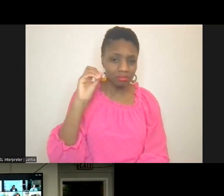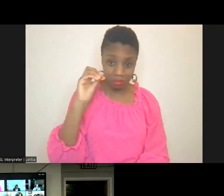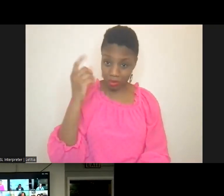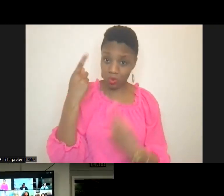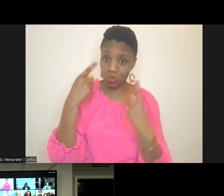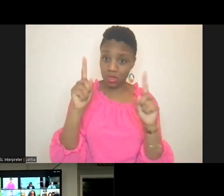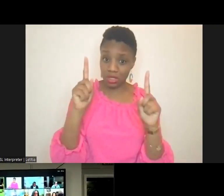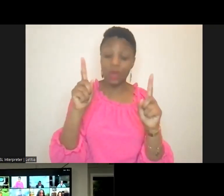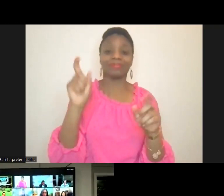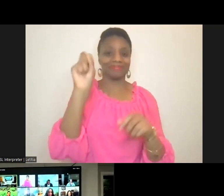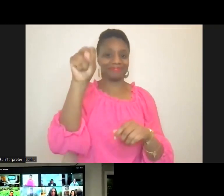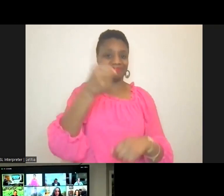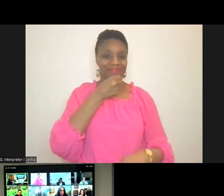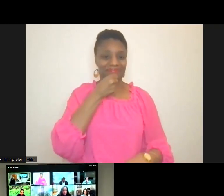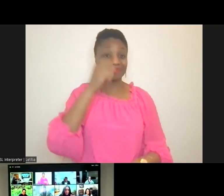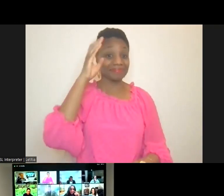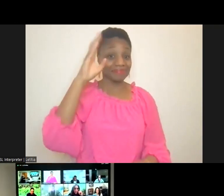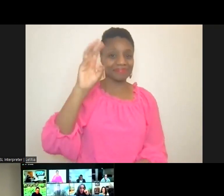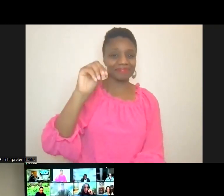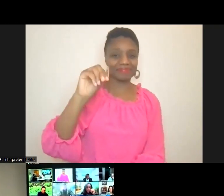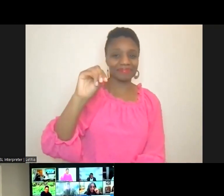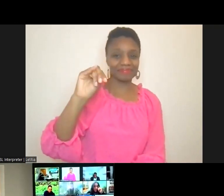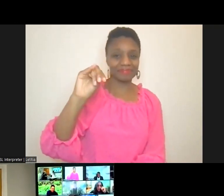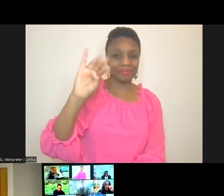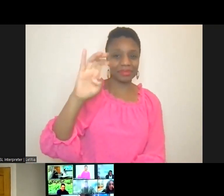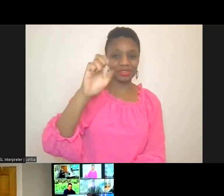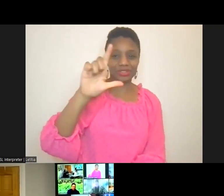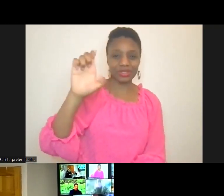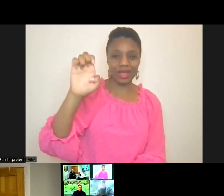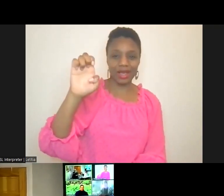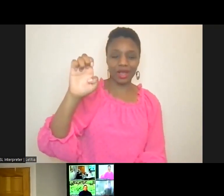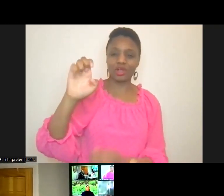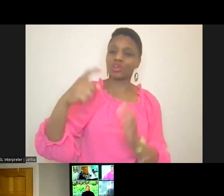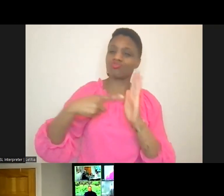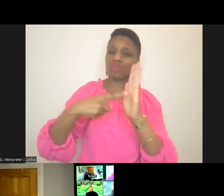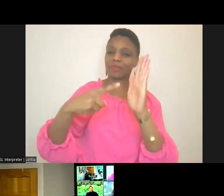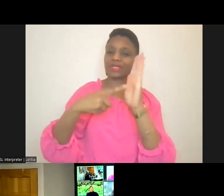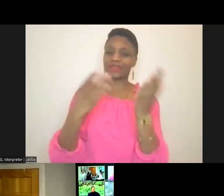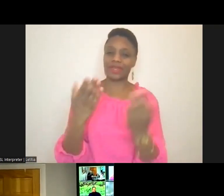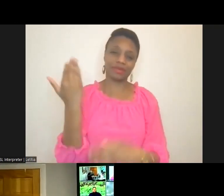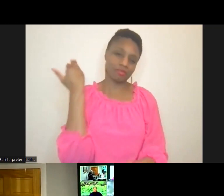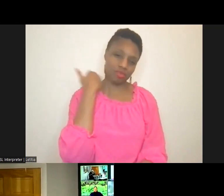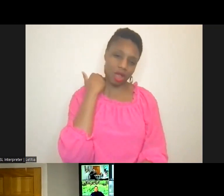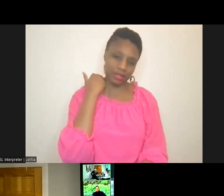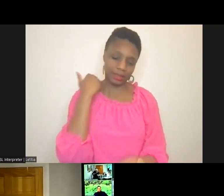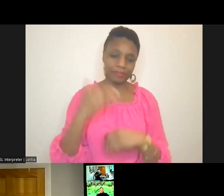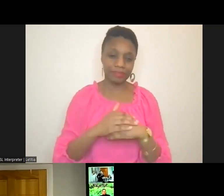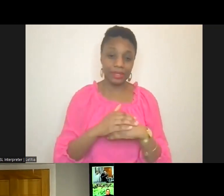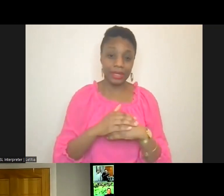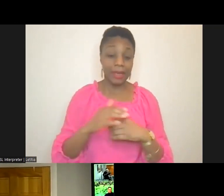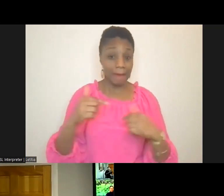Awesome. All right. So my name is Michelle Dubois. I'm a state representative here in Brockton, and listening to this meeting was just